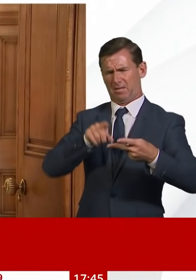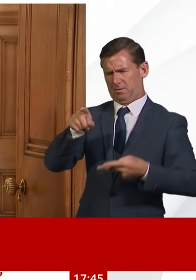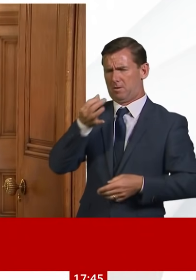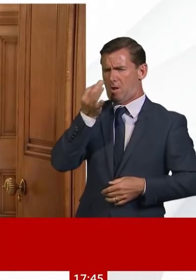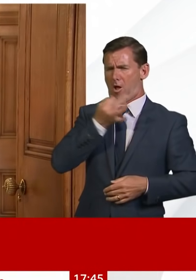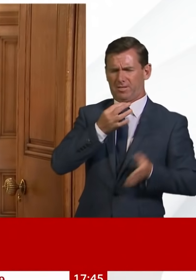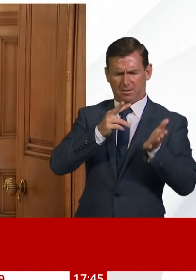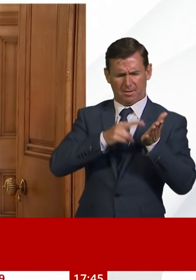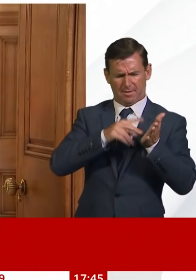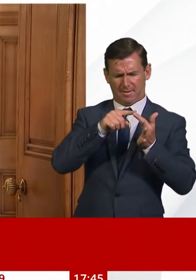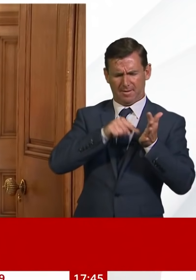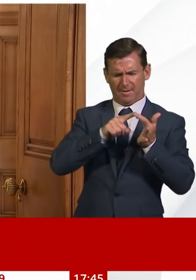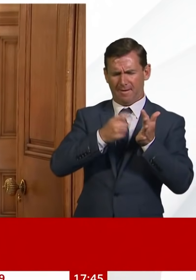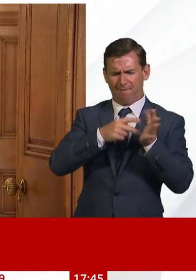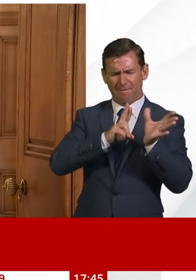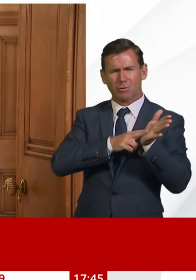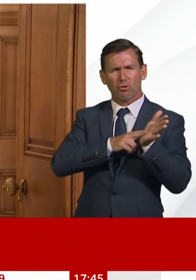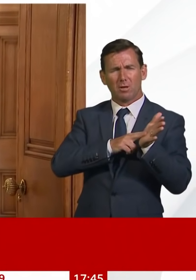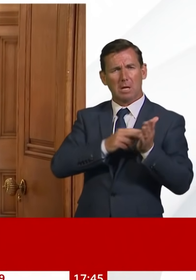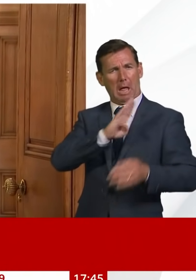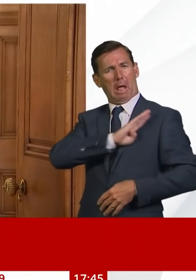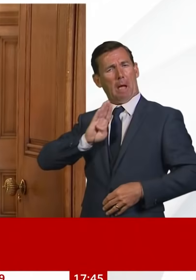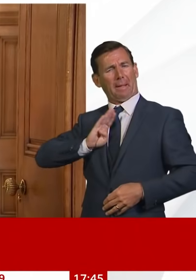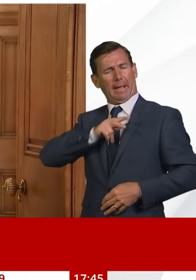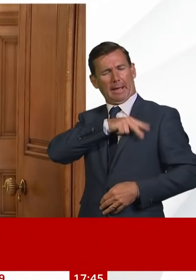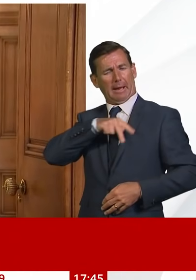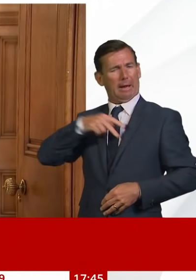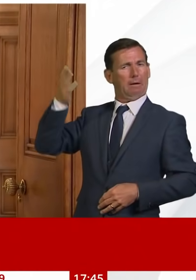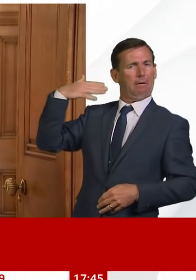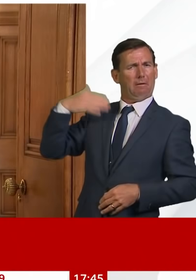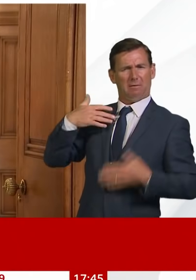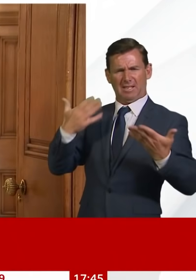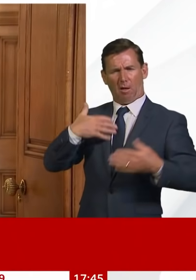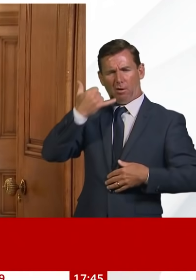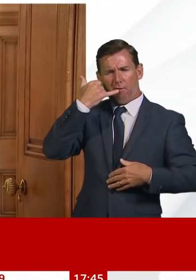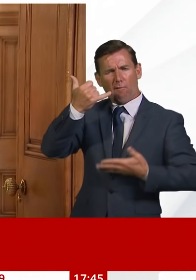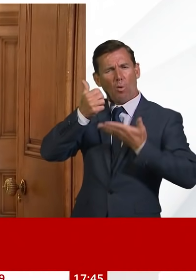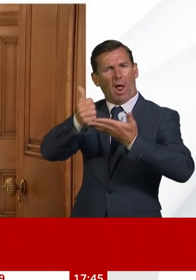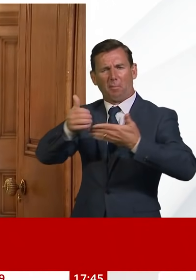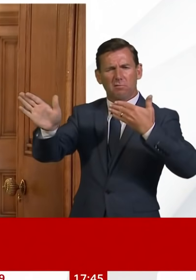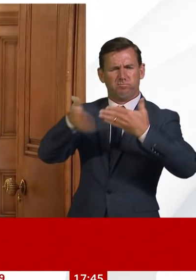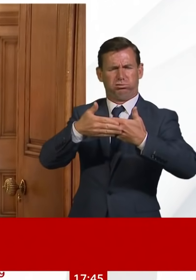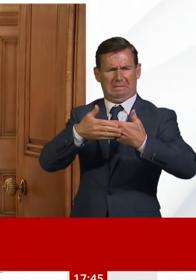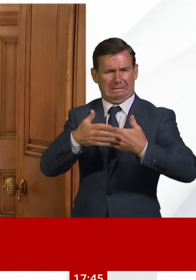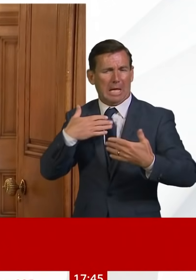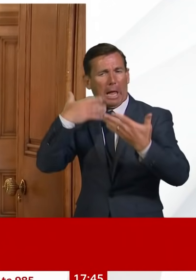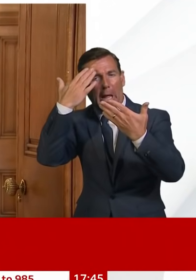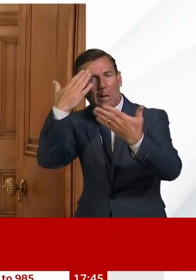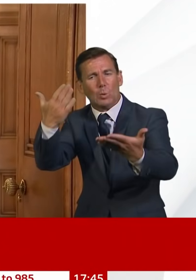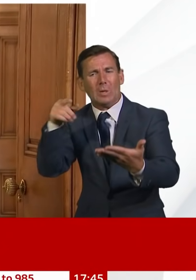I'm afraid I'll have to take that away and make sure that somebody gets back to you on the details of it, because it's